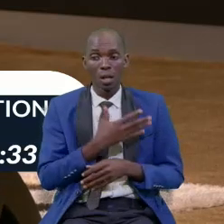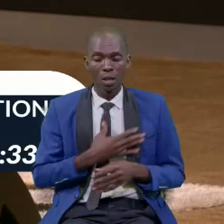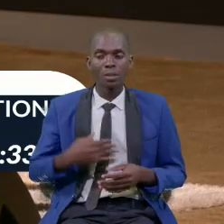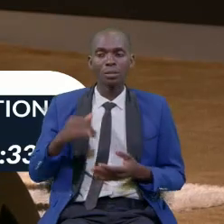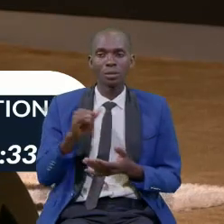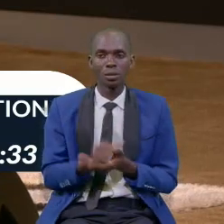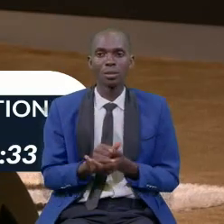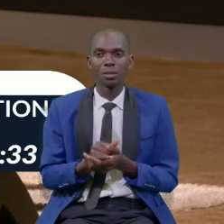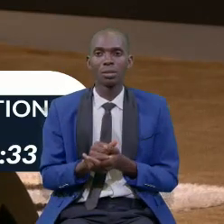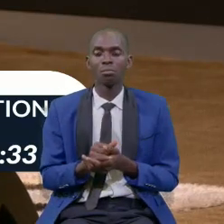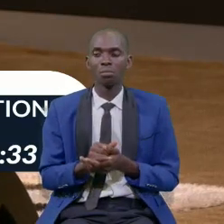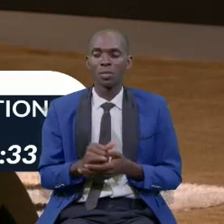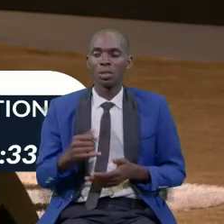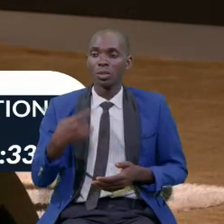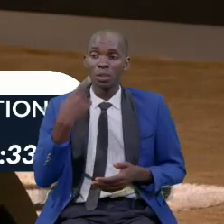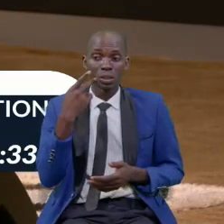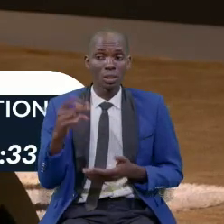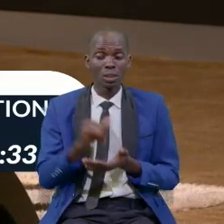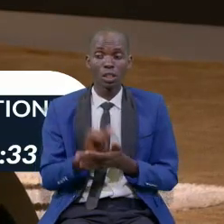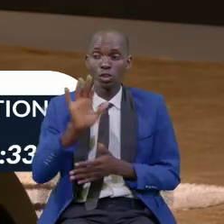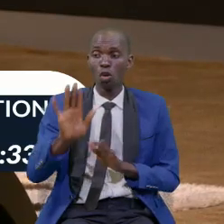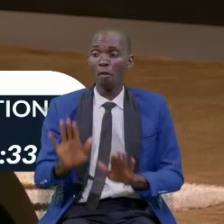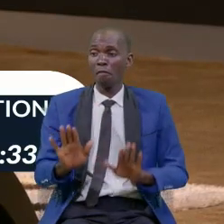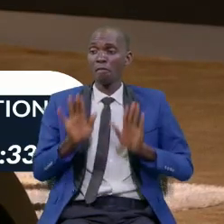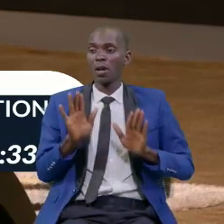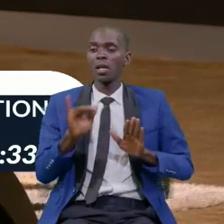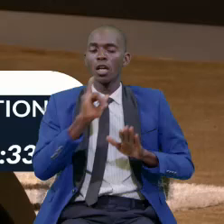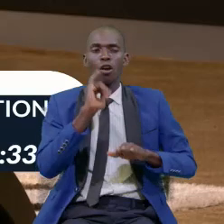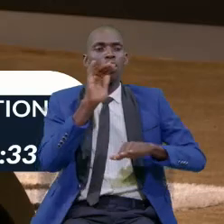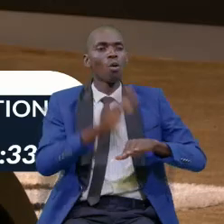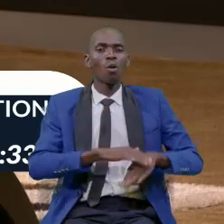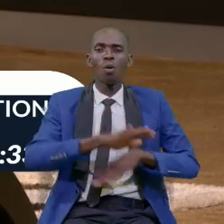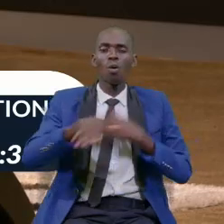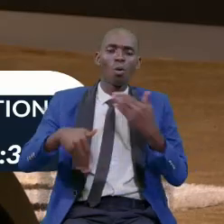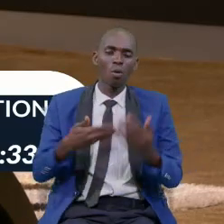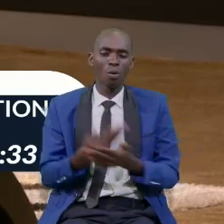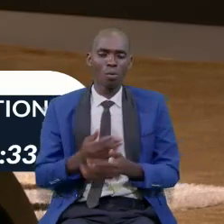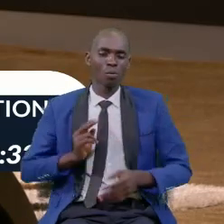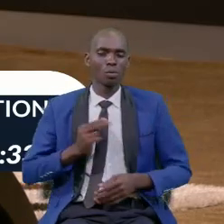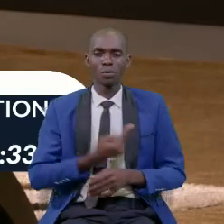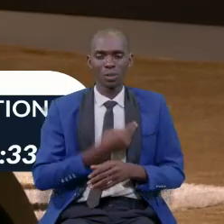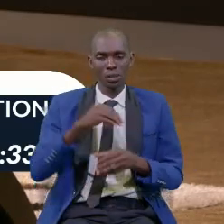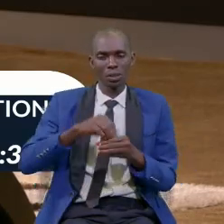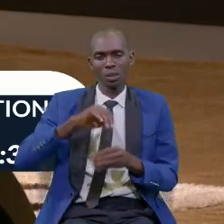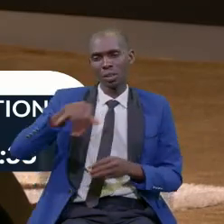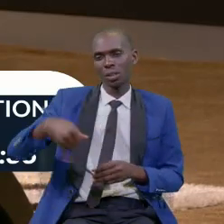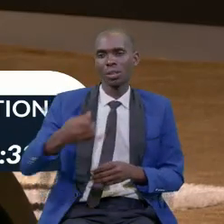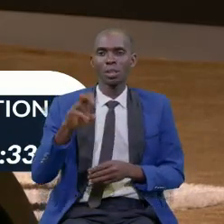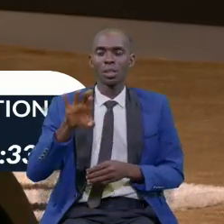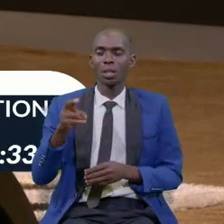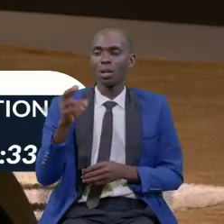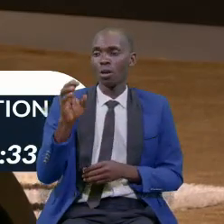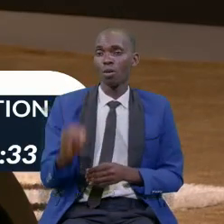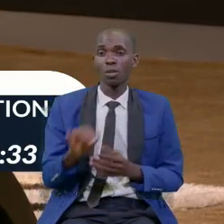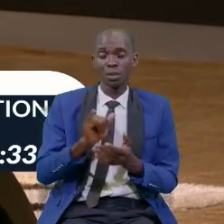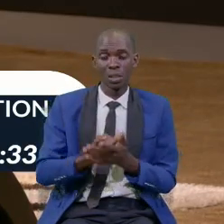terror, your fear is falling upon us. And that all the